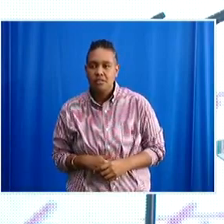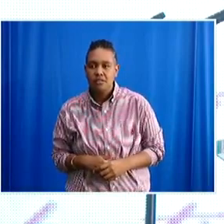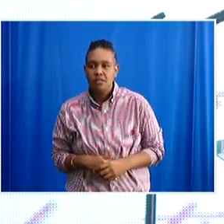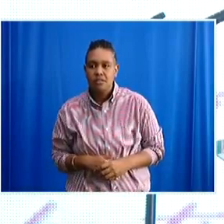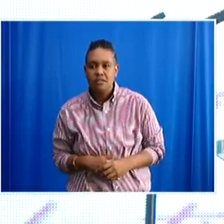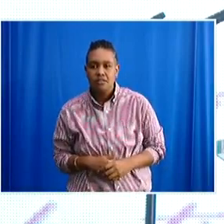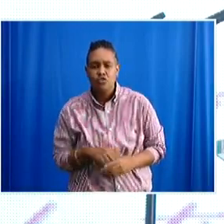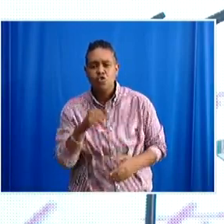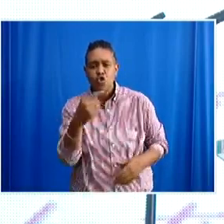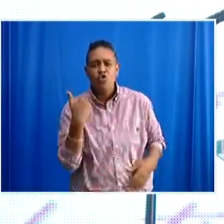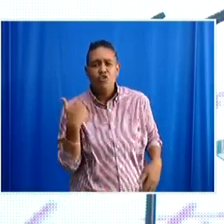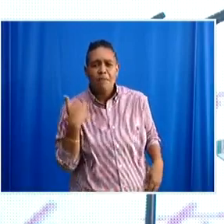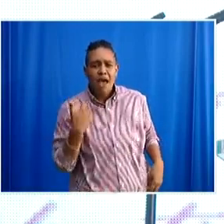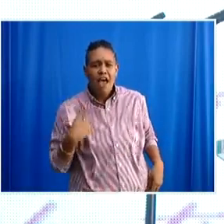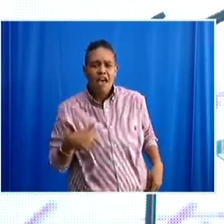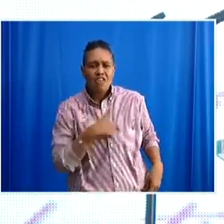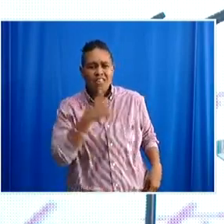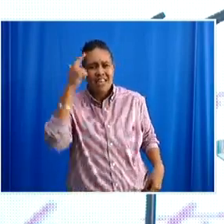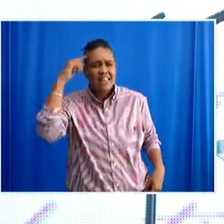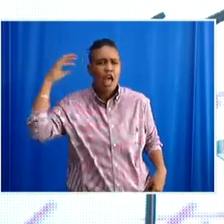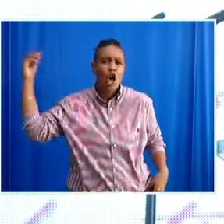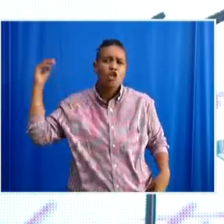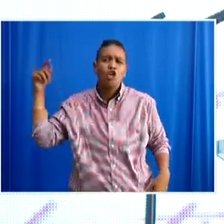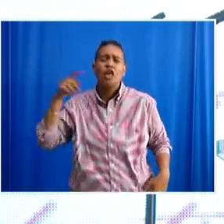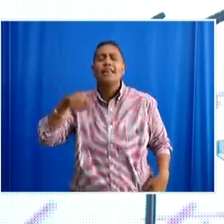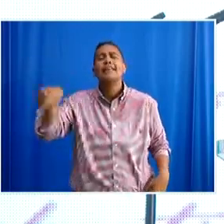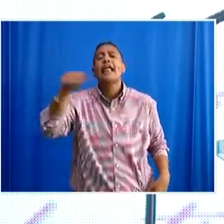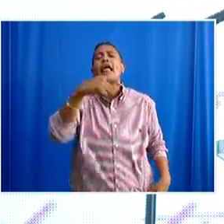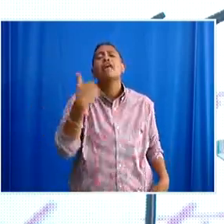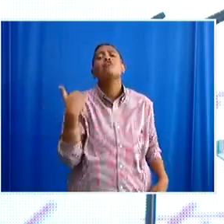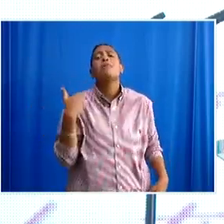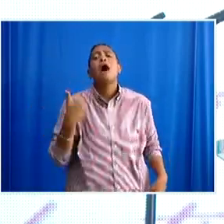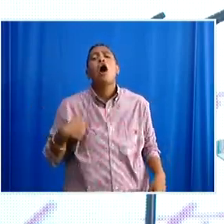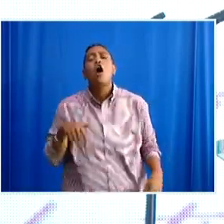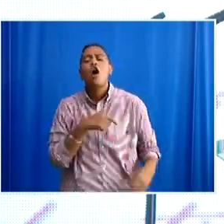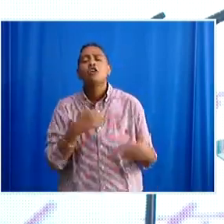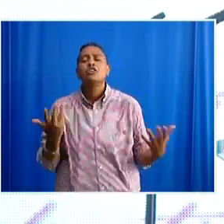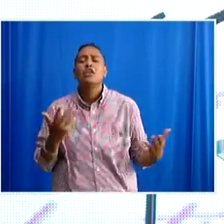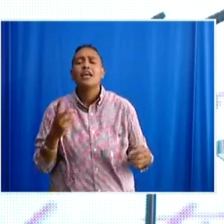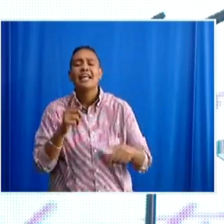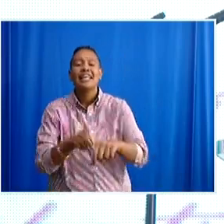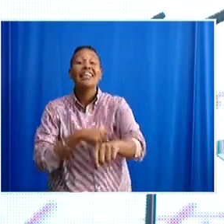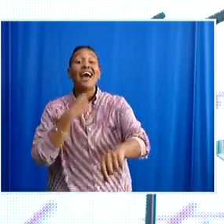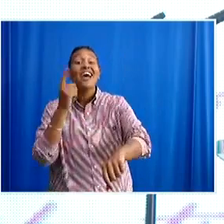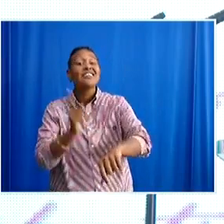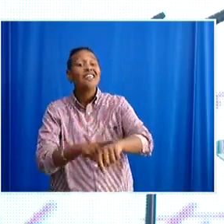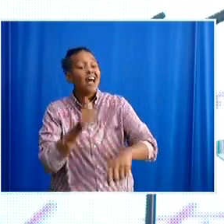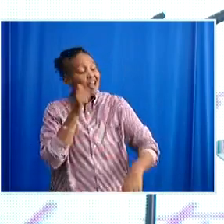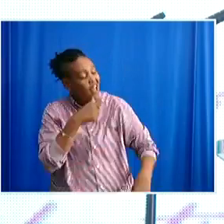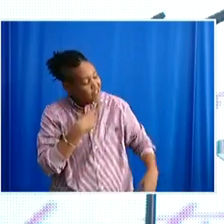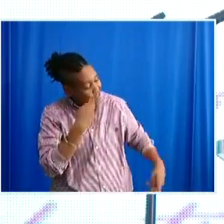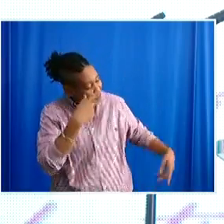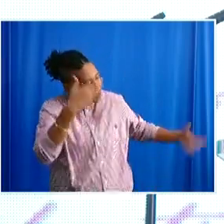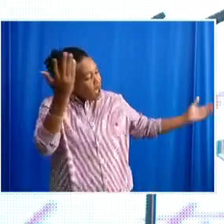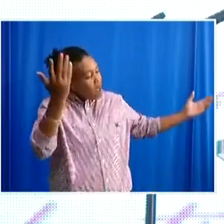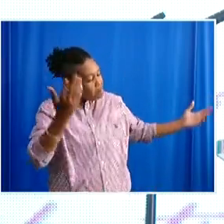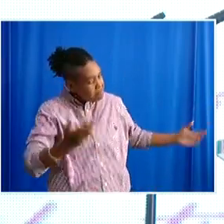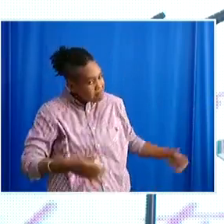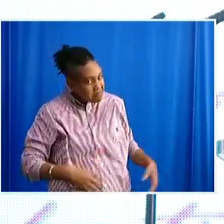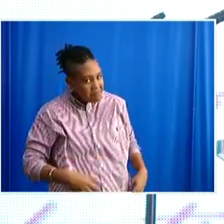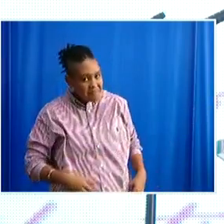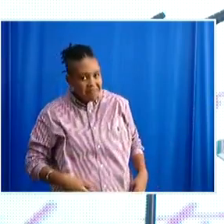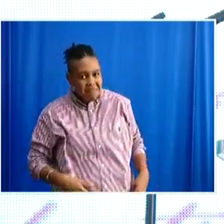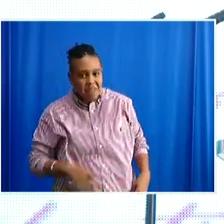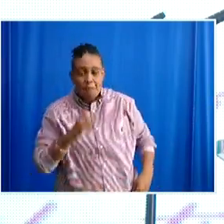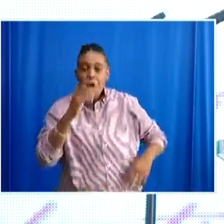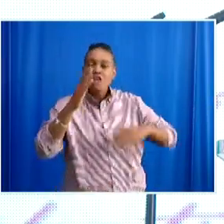You reminded us, I think they're on the outside, but they reminded us of long time gal me never see you. You must have built